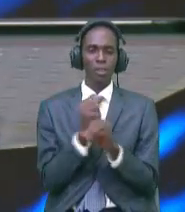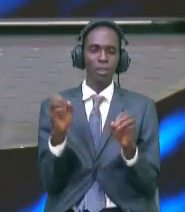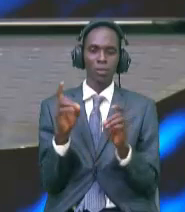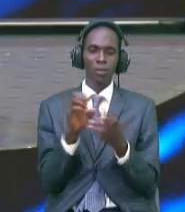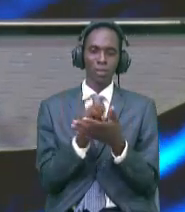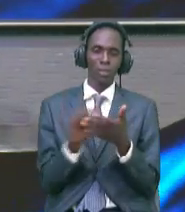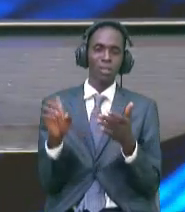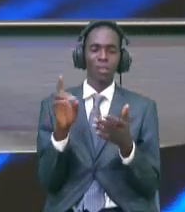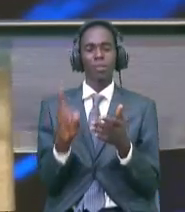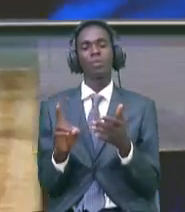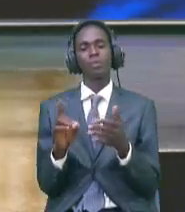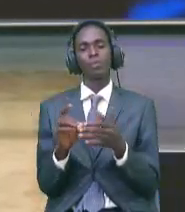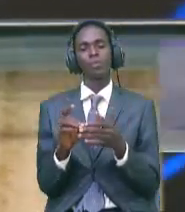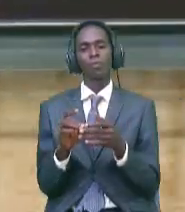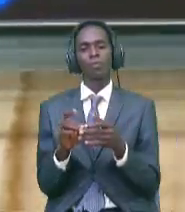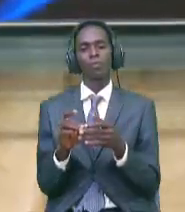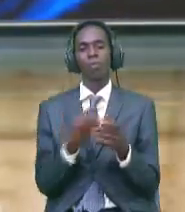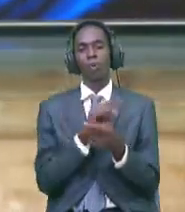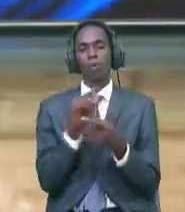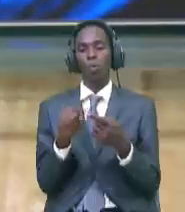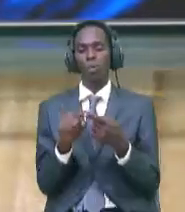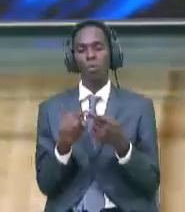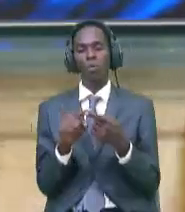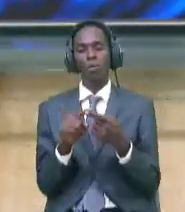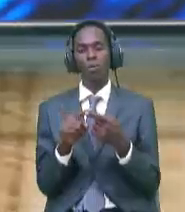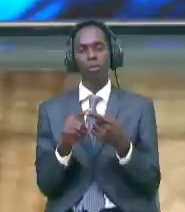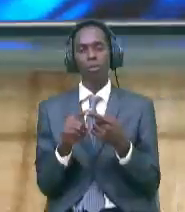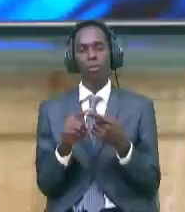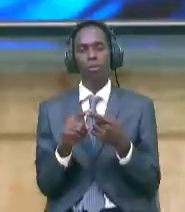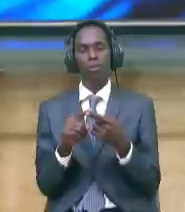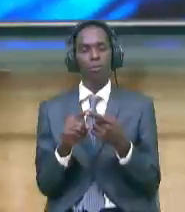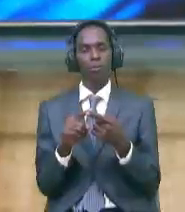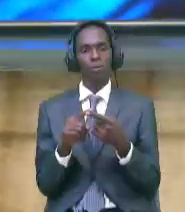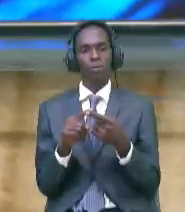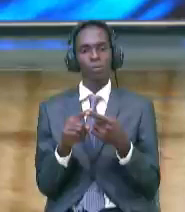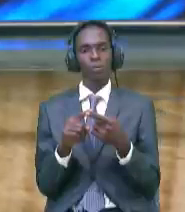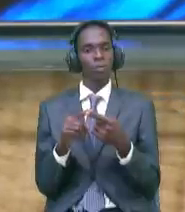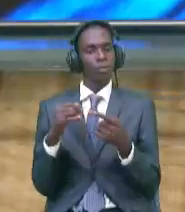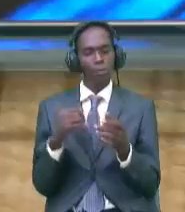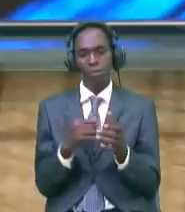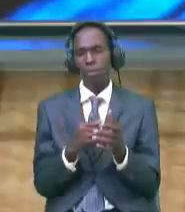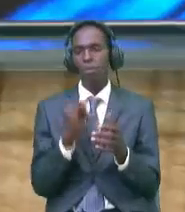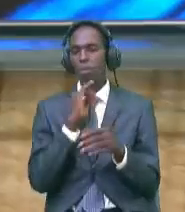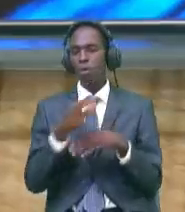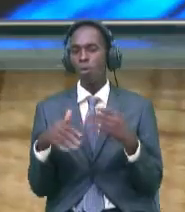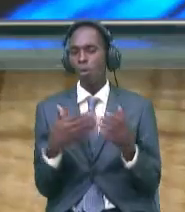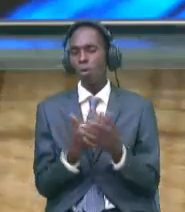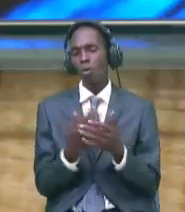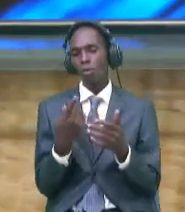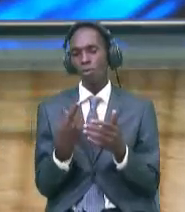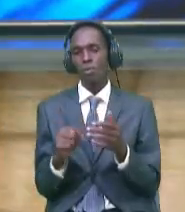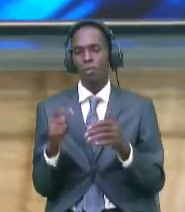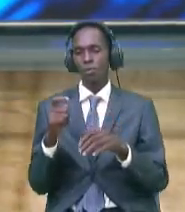saint. A person who is into uncleanness, into pornography, is all the time in